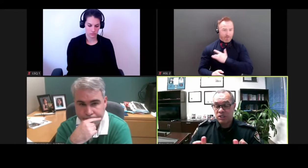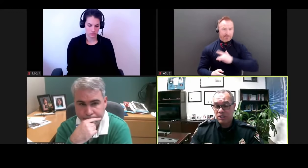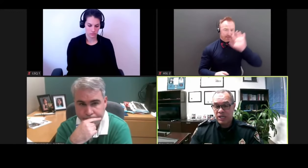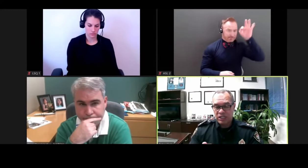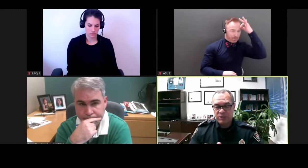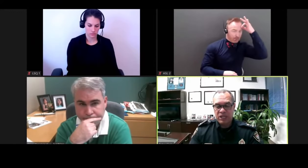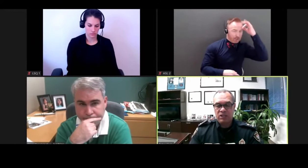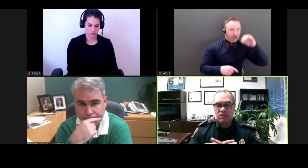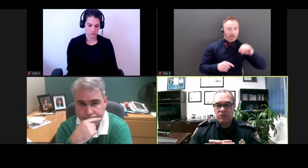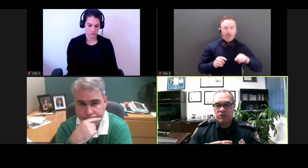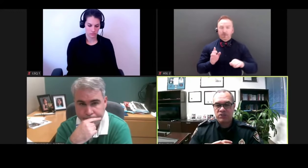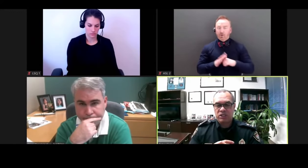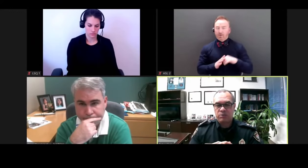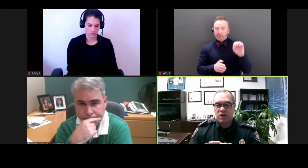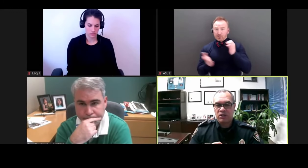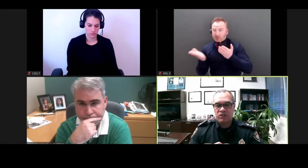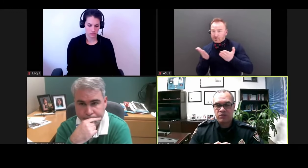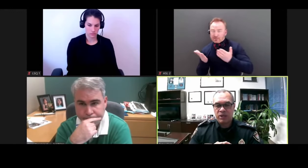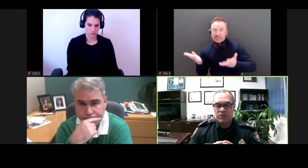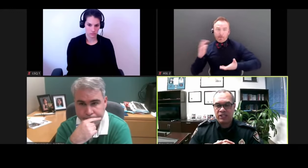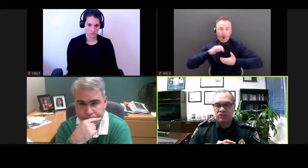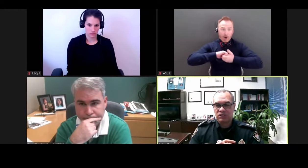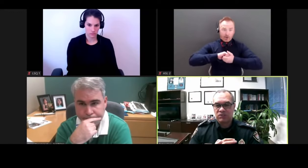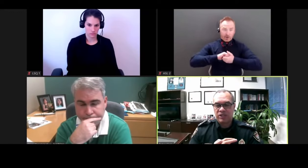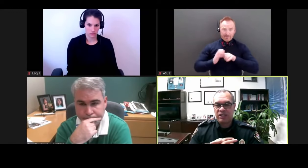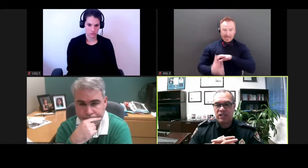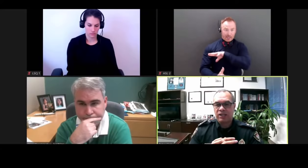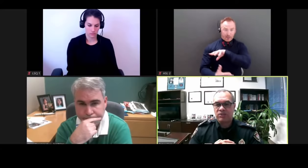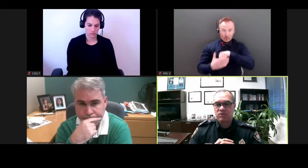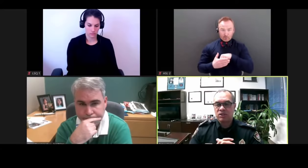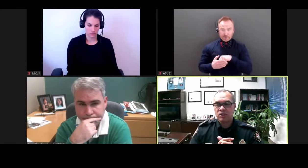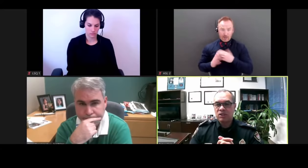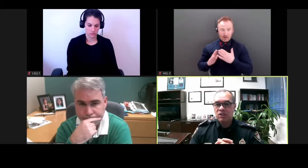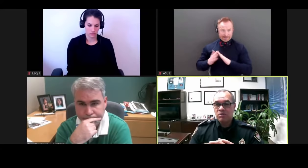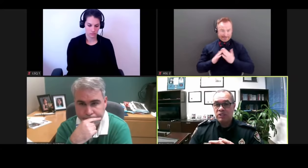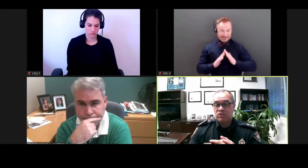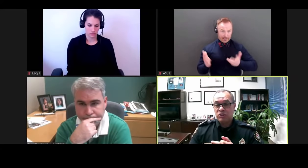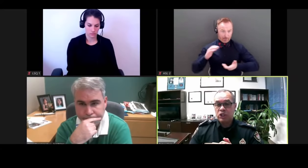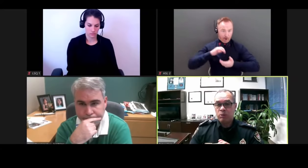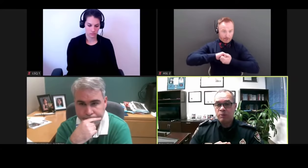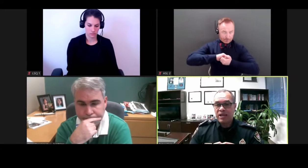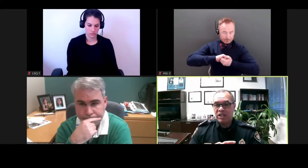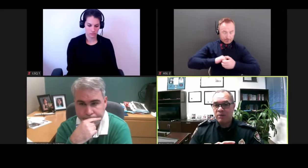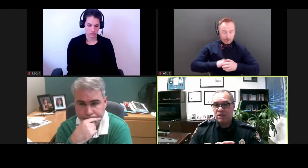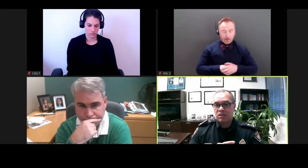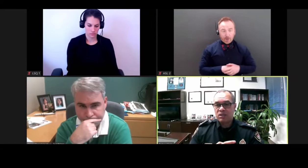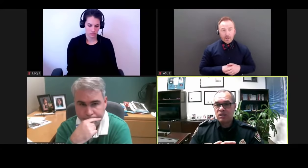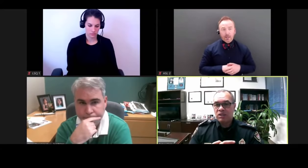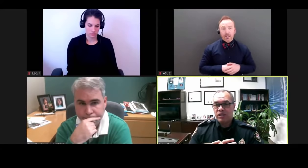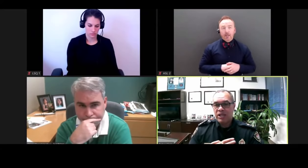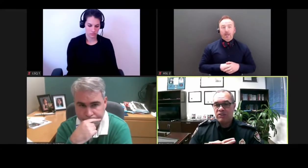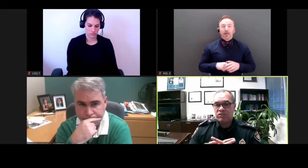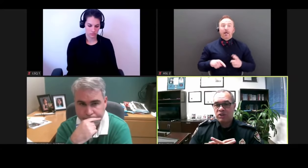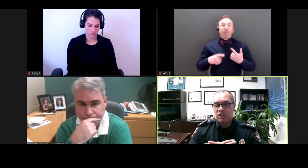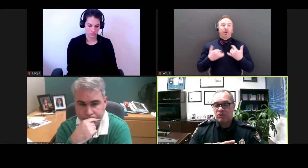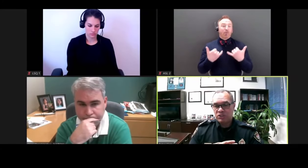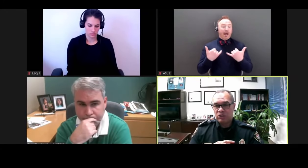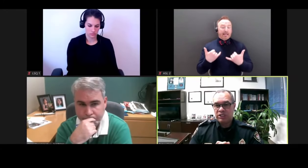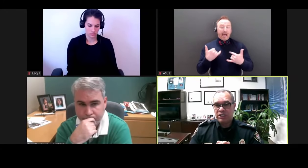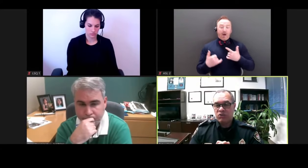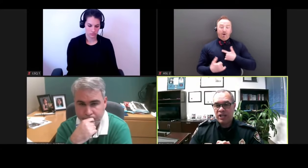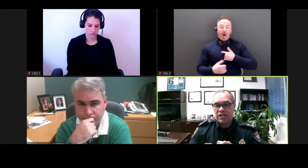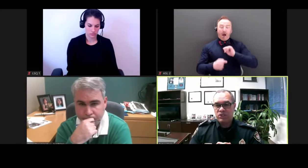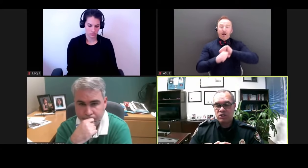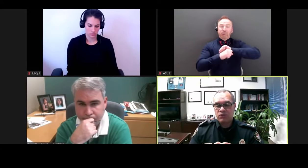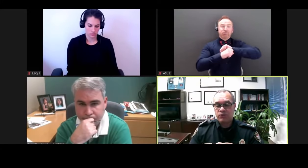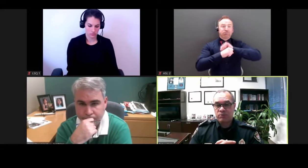partners, and let me again include our city partners, and my thanks to Steve Kanellakis. But this is a global pandemic that has resulted